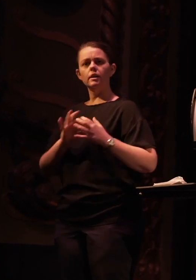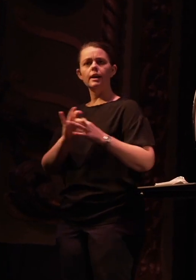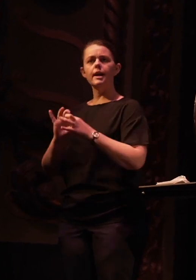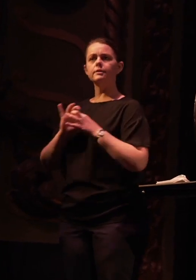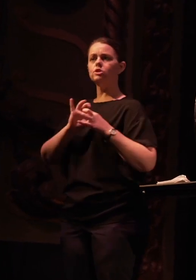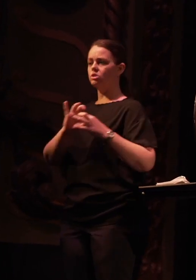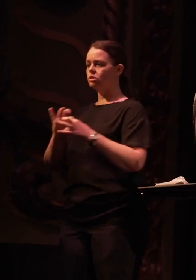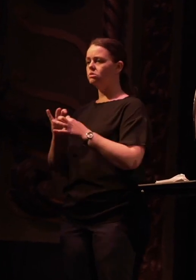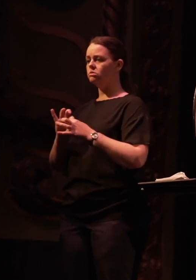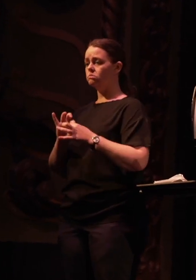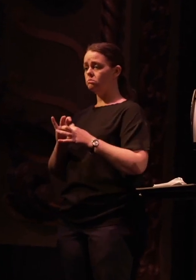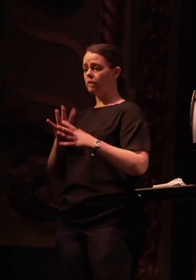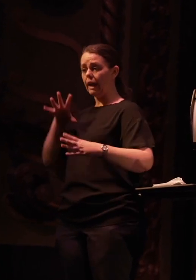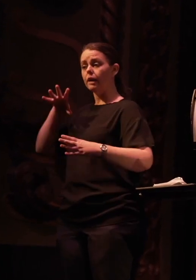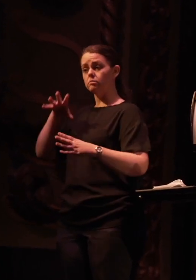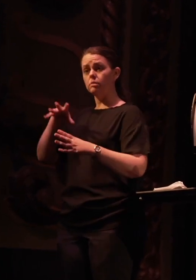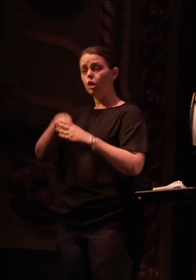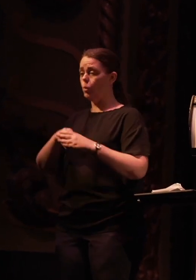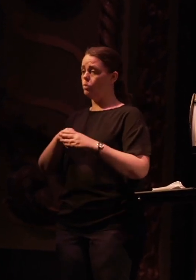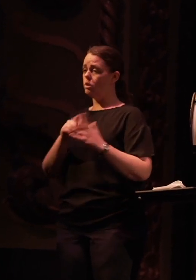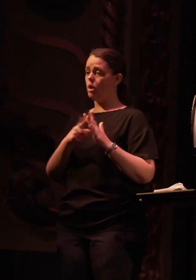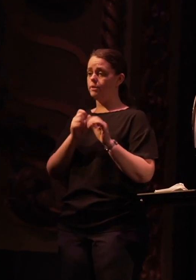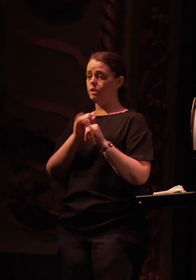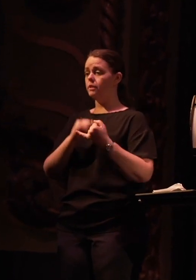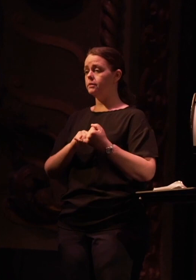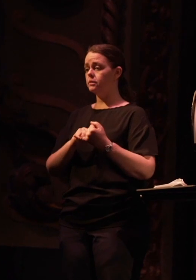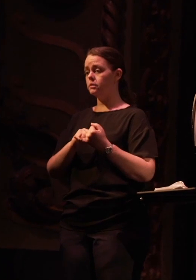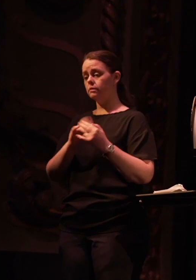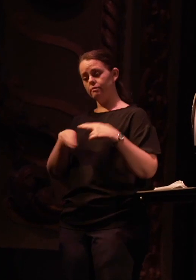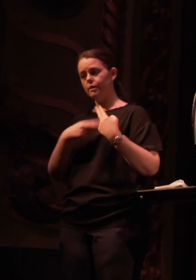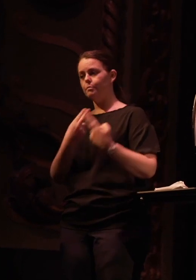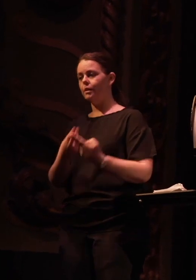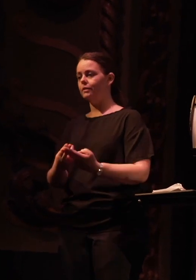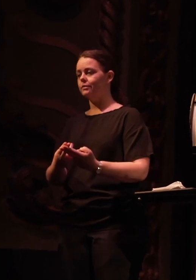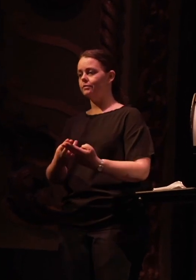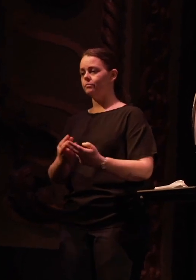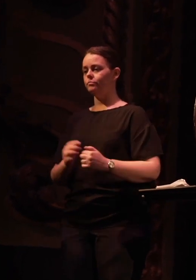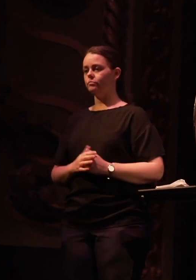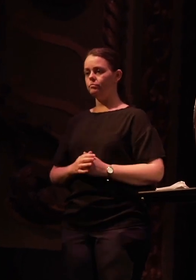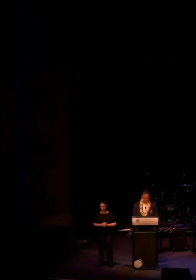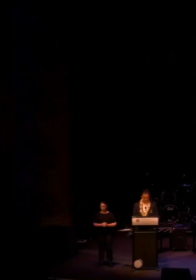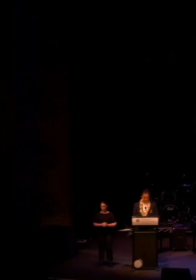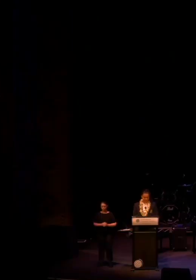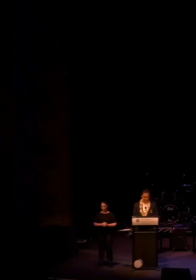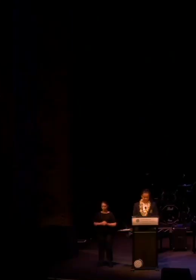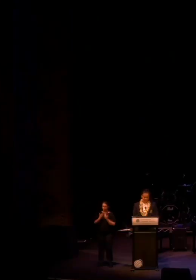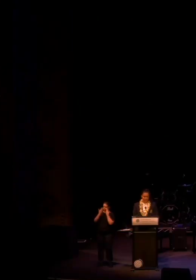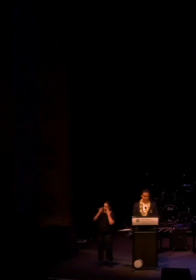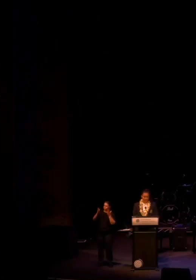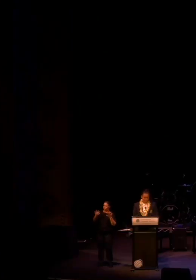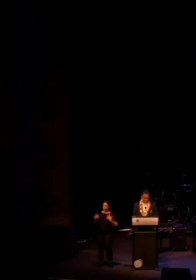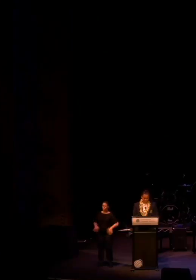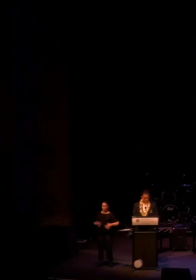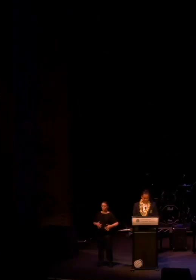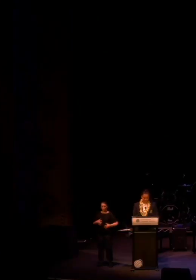family. This includes my IGS family. The worldly, open-minded, truthful, engaging, and inclusive education that